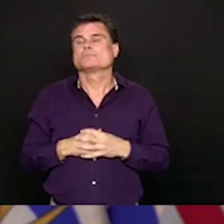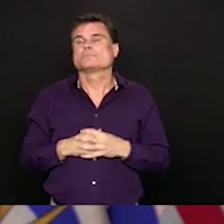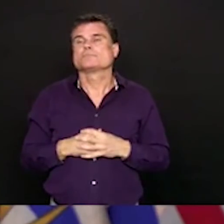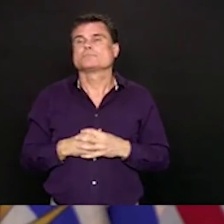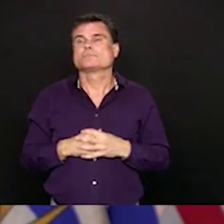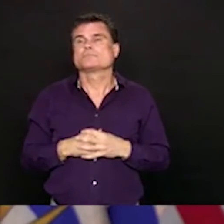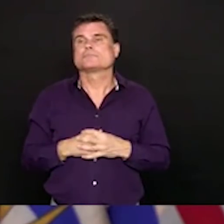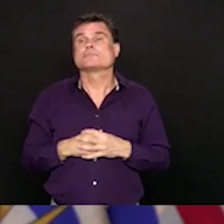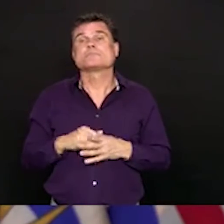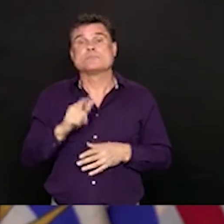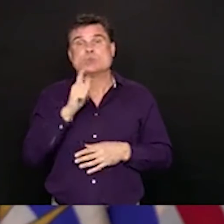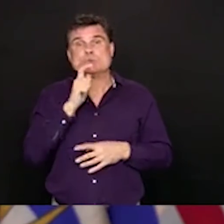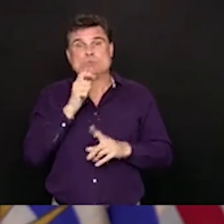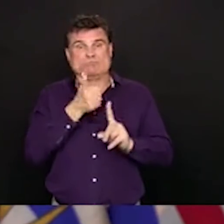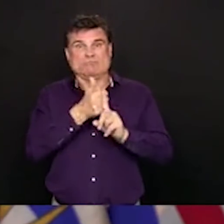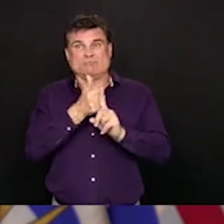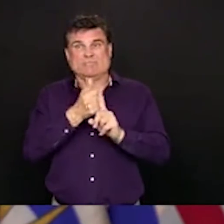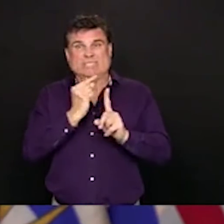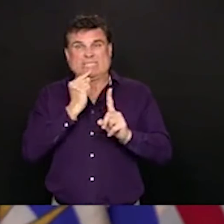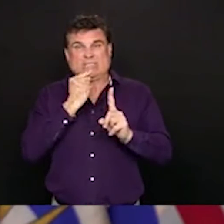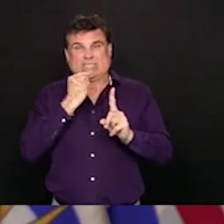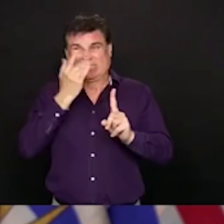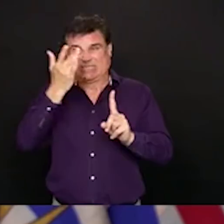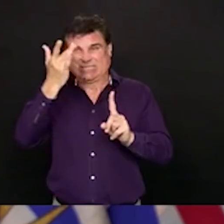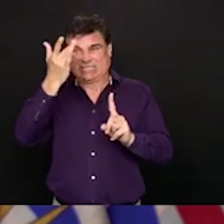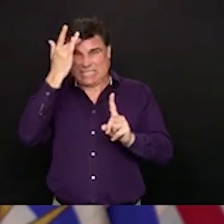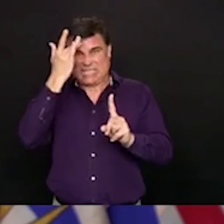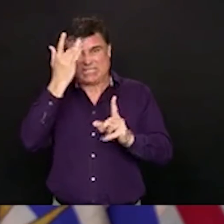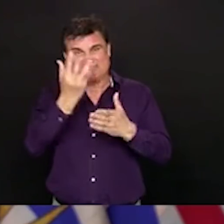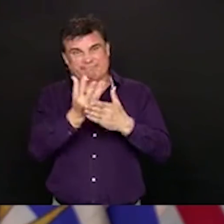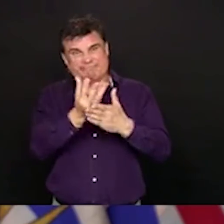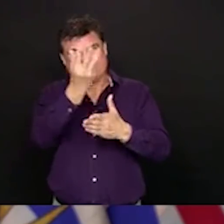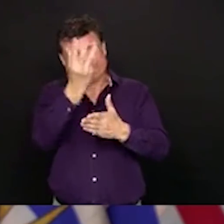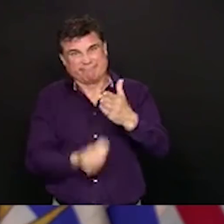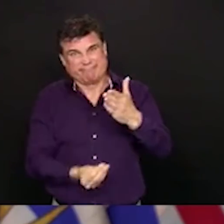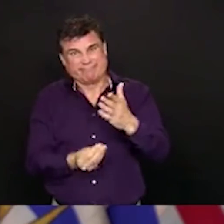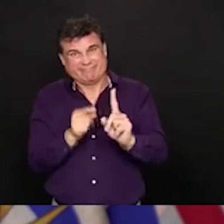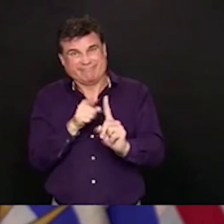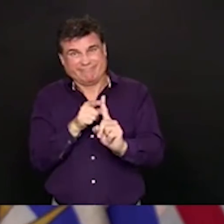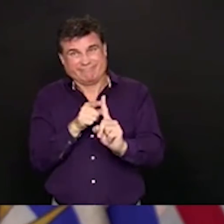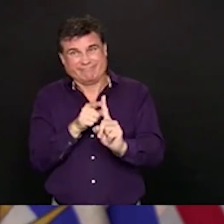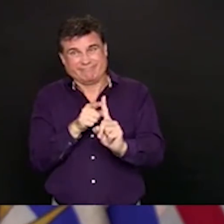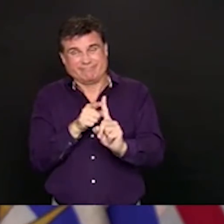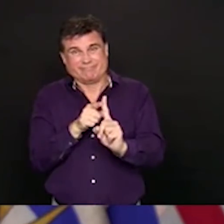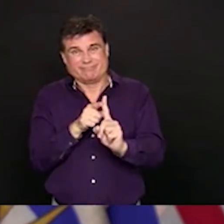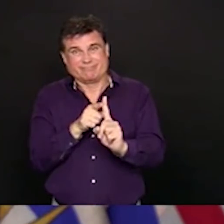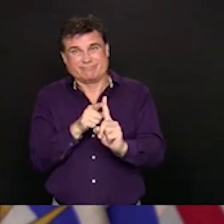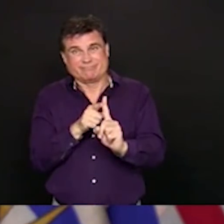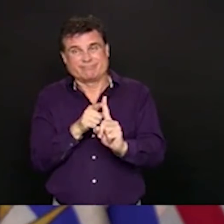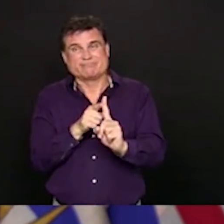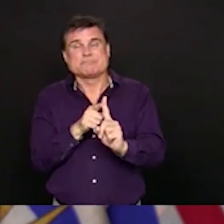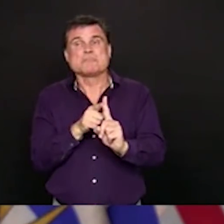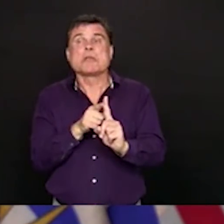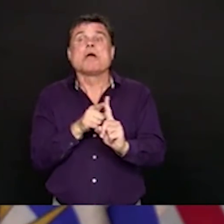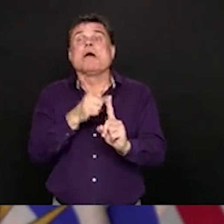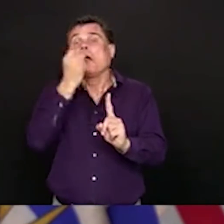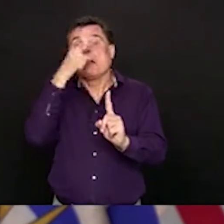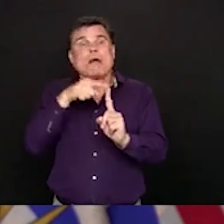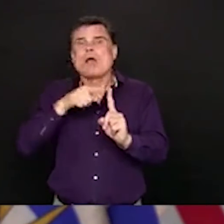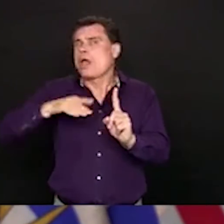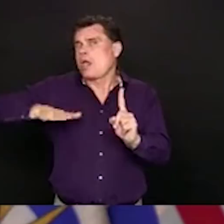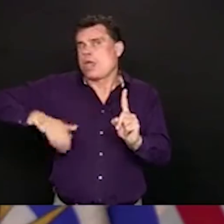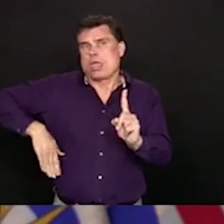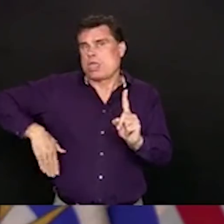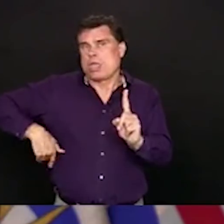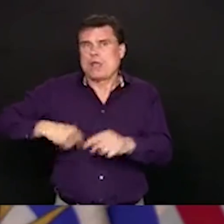care home and choose, or progress very rapidly in long-term care. But the whole question of why men are more likely